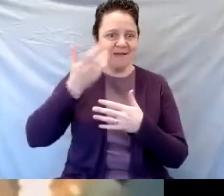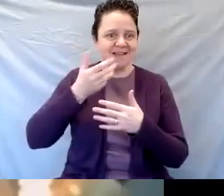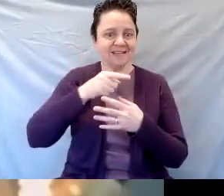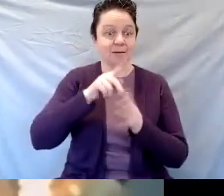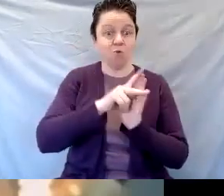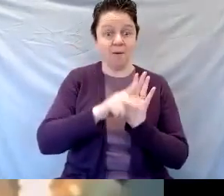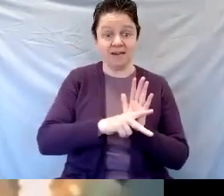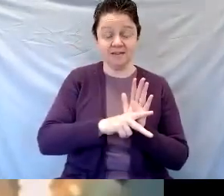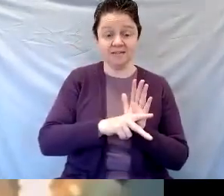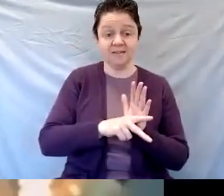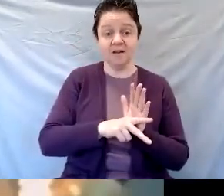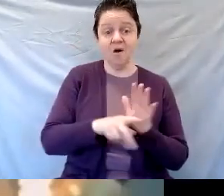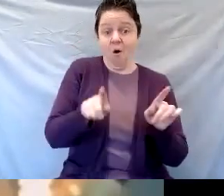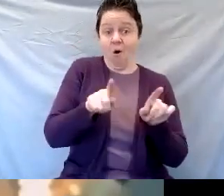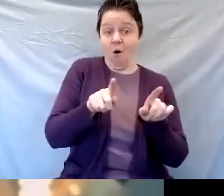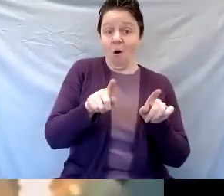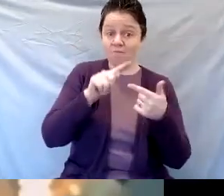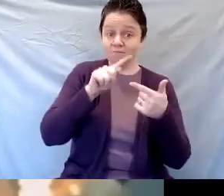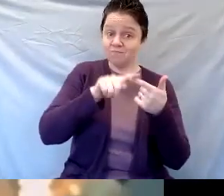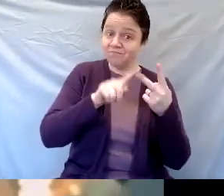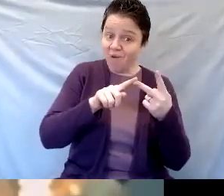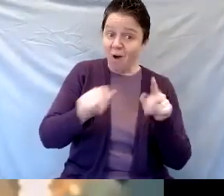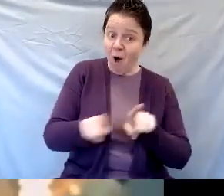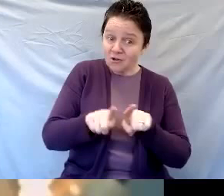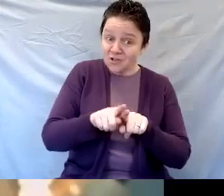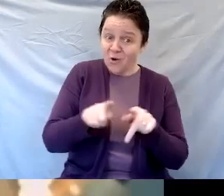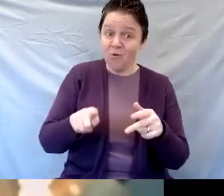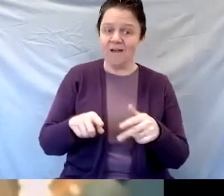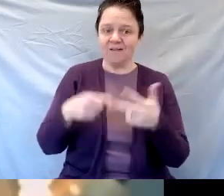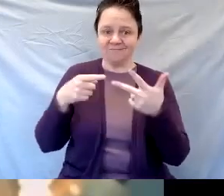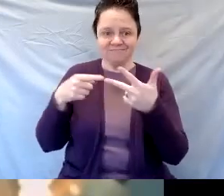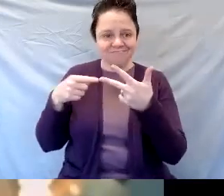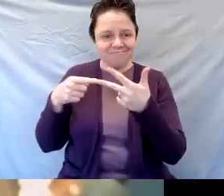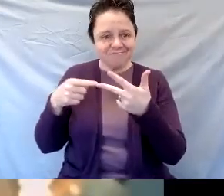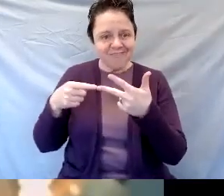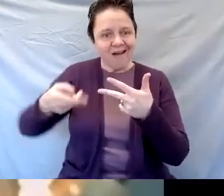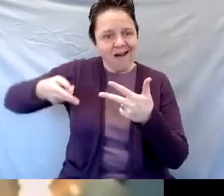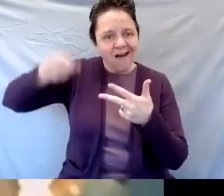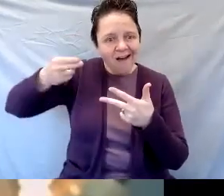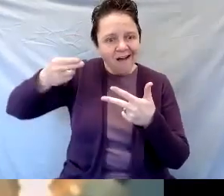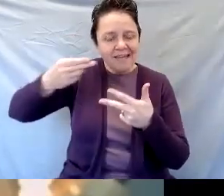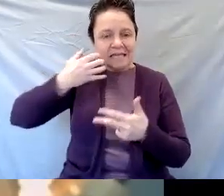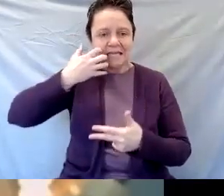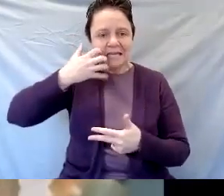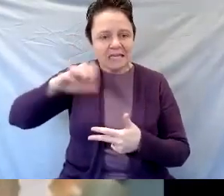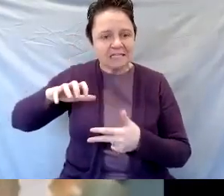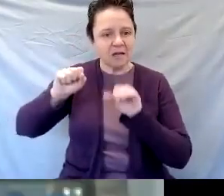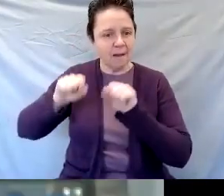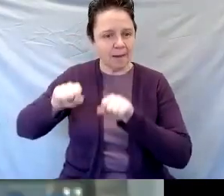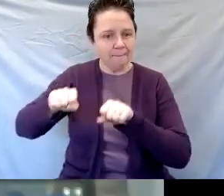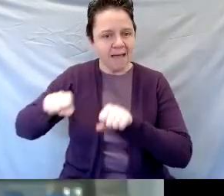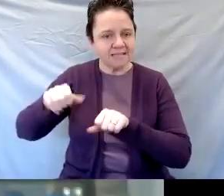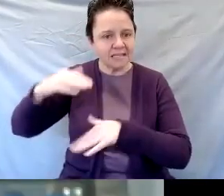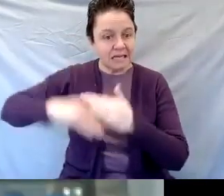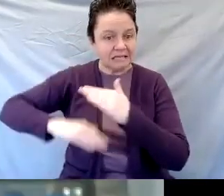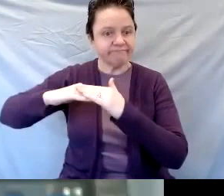In addition to cohesion and adhesion, water also has a very high heat capacity, okay? And what